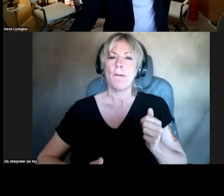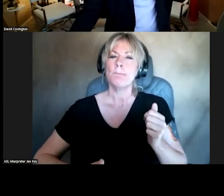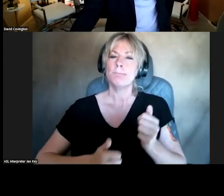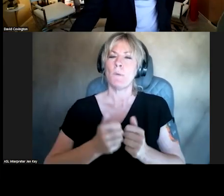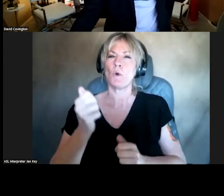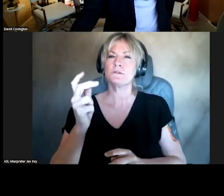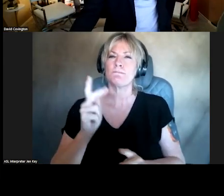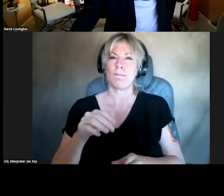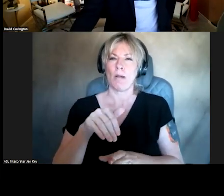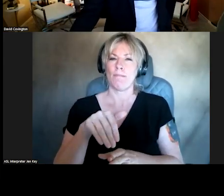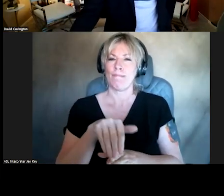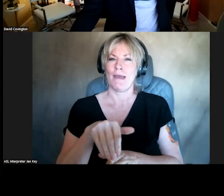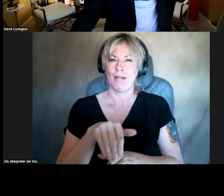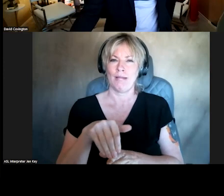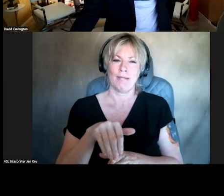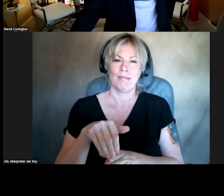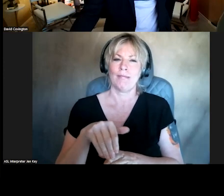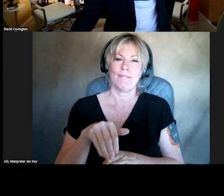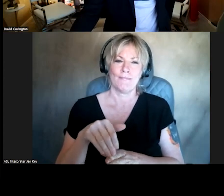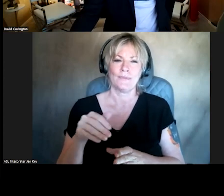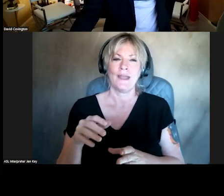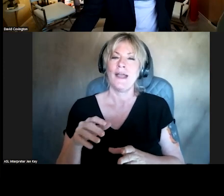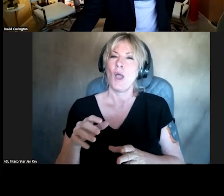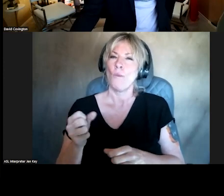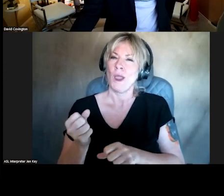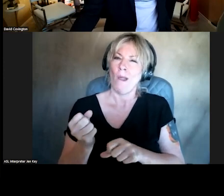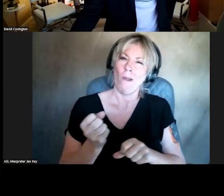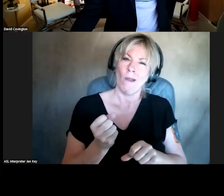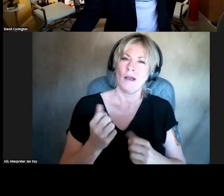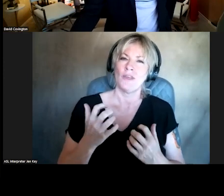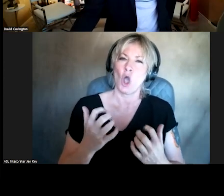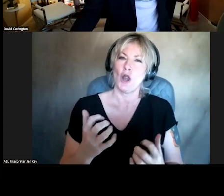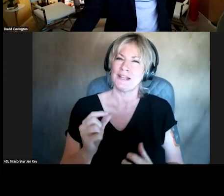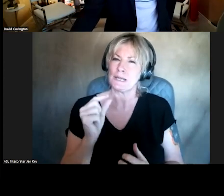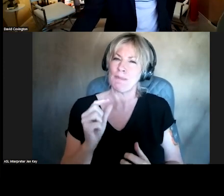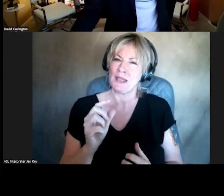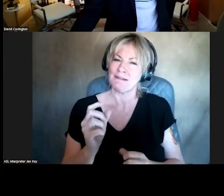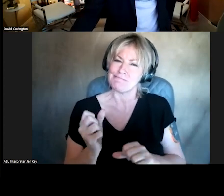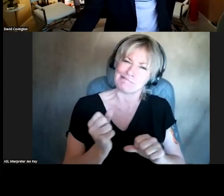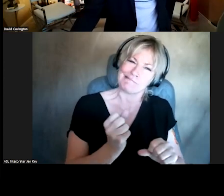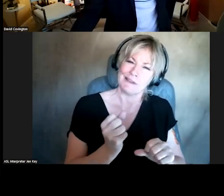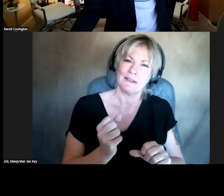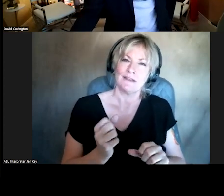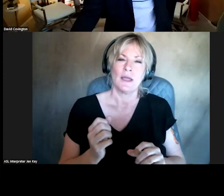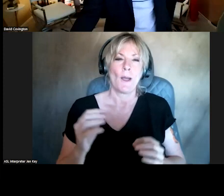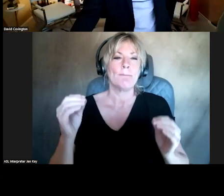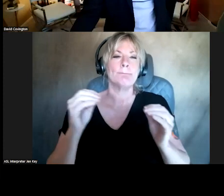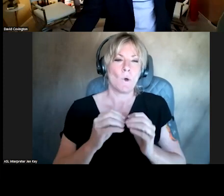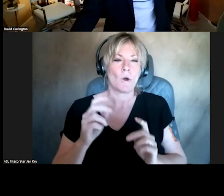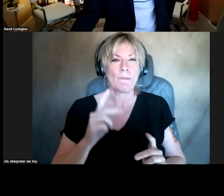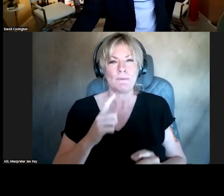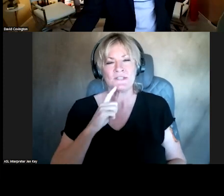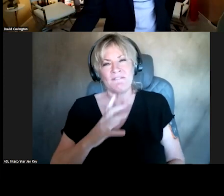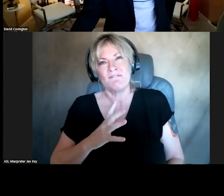the middle. And we moved the audience a little bit to the right with that debate. More people said, yeah, okay, I'm open